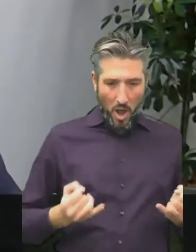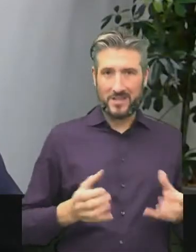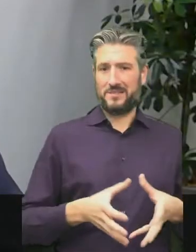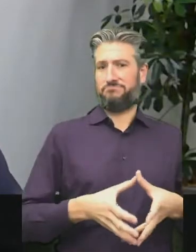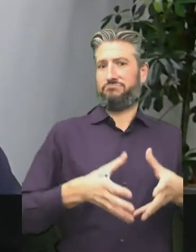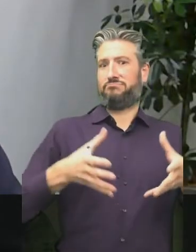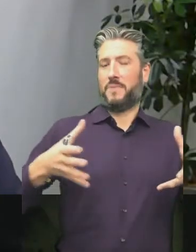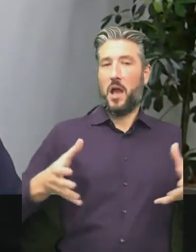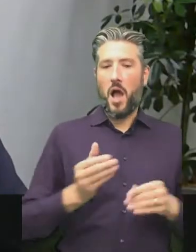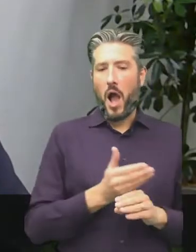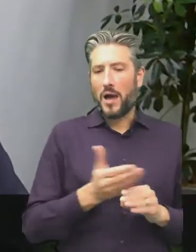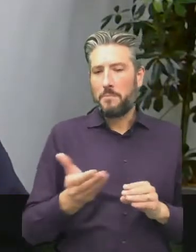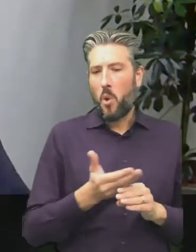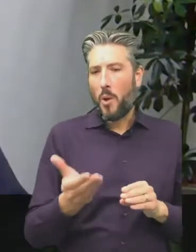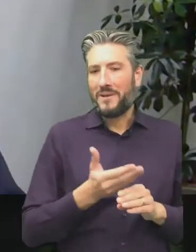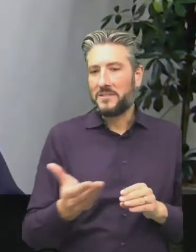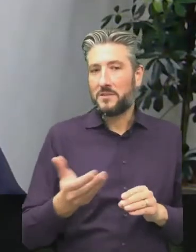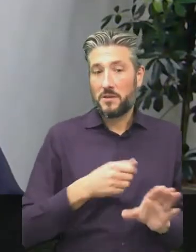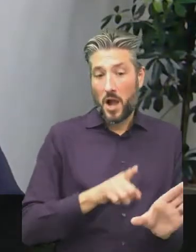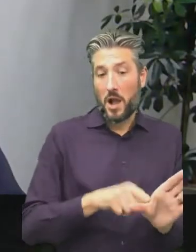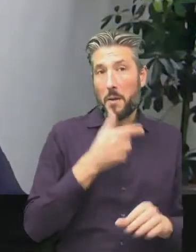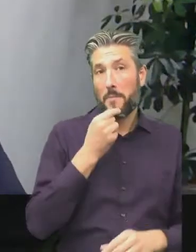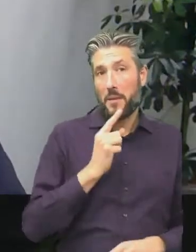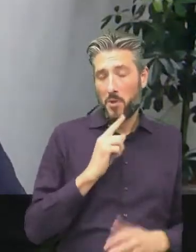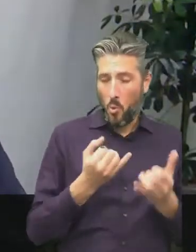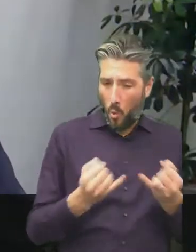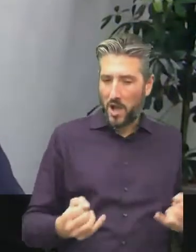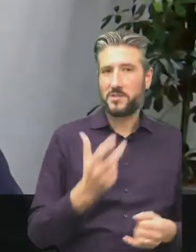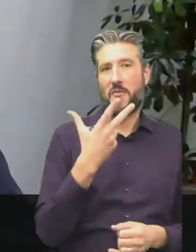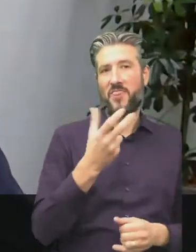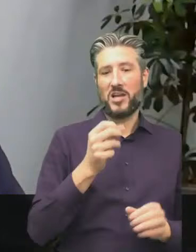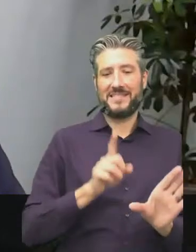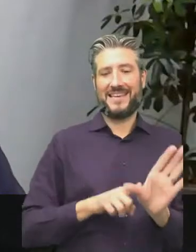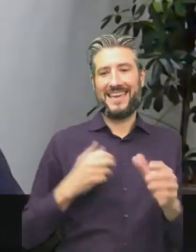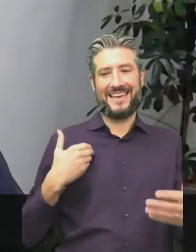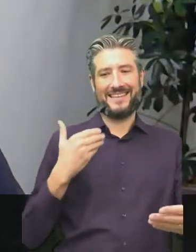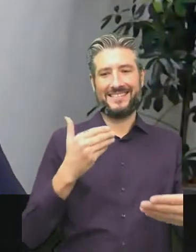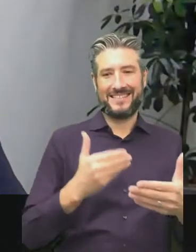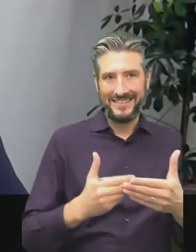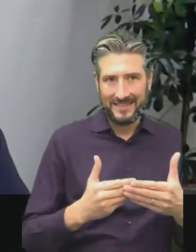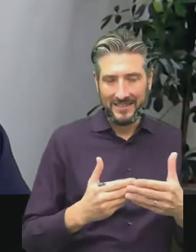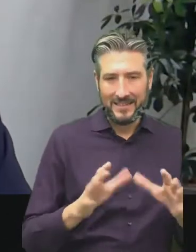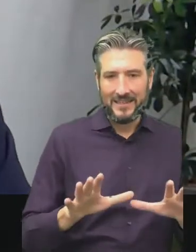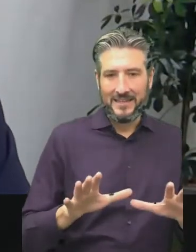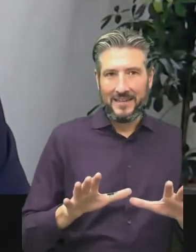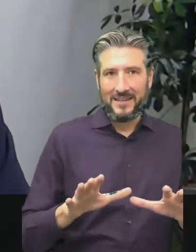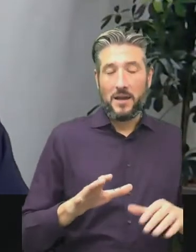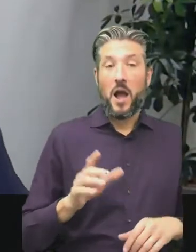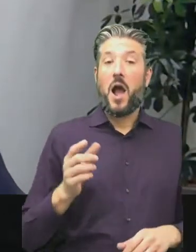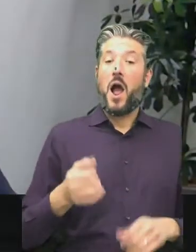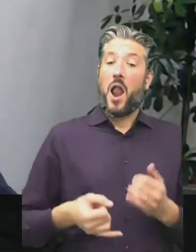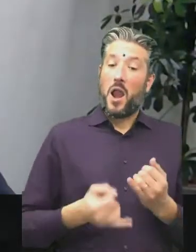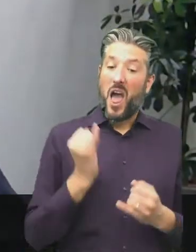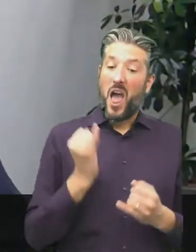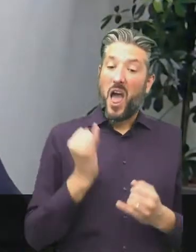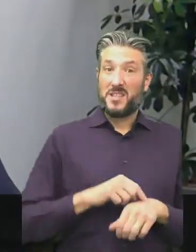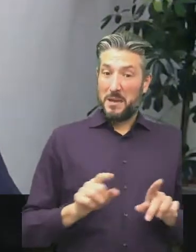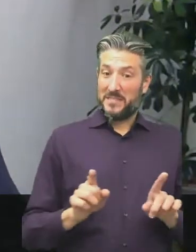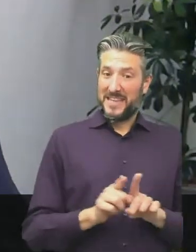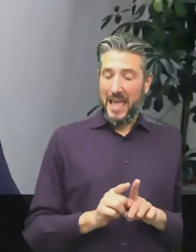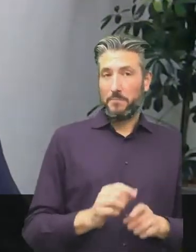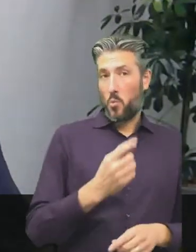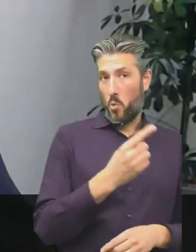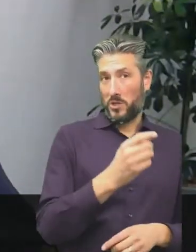years. The last time in one quarter of a year, unemployment was this high for young people was in 1992. And that's why we've got to